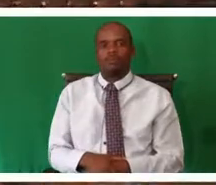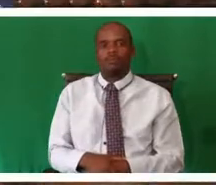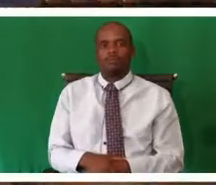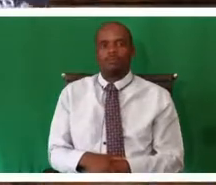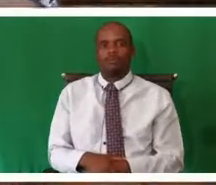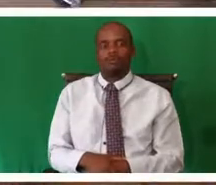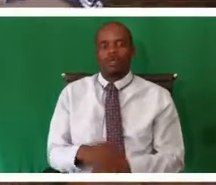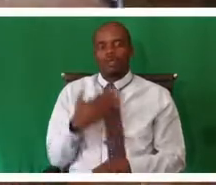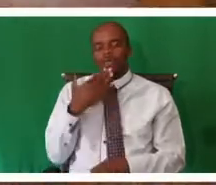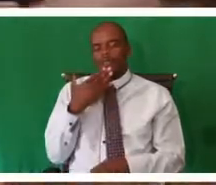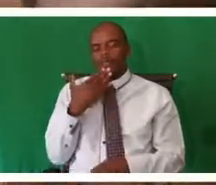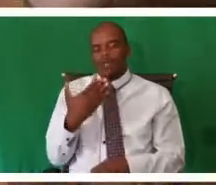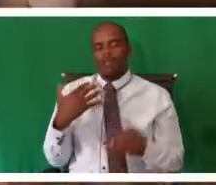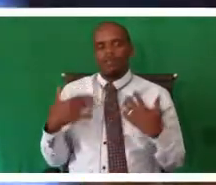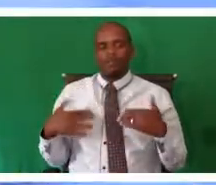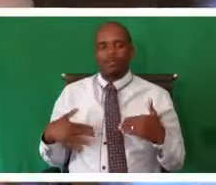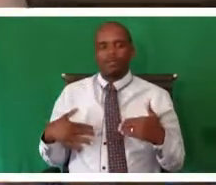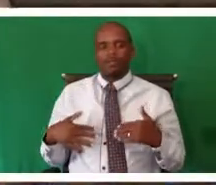Thank you very much.